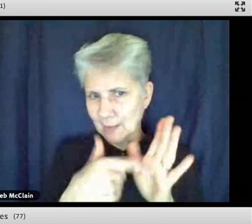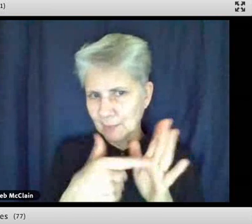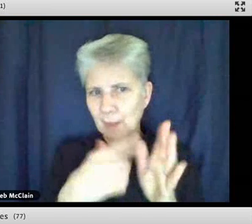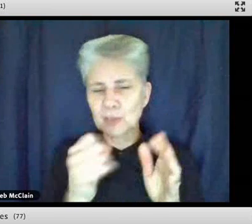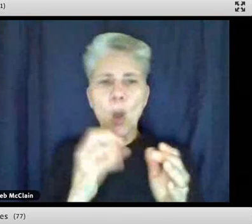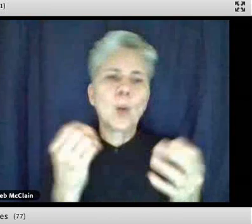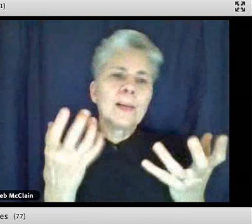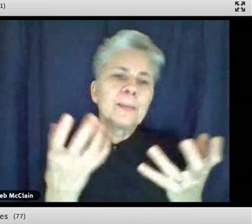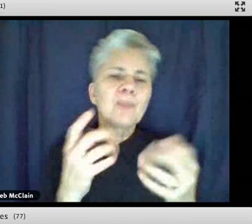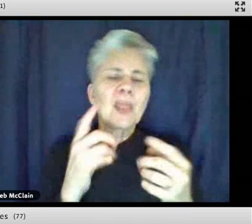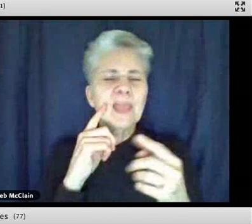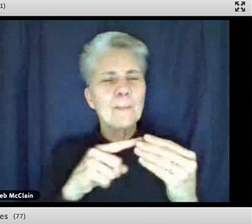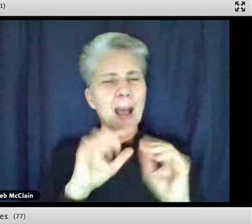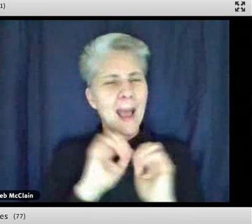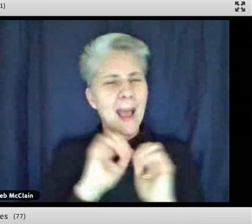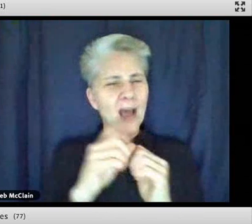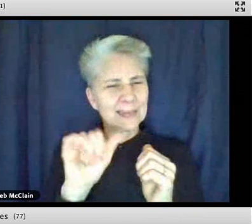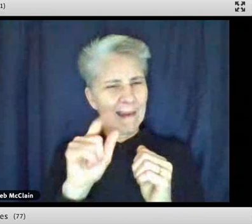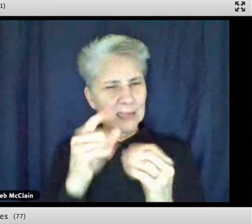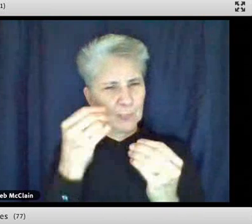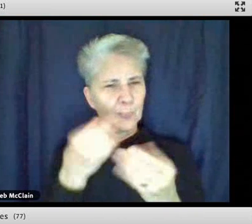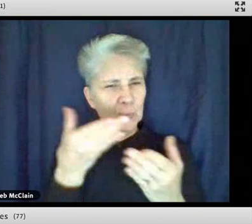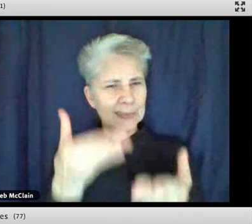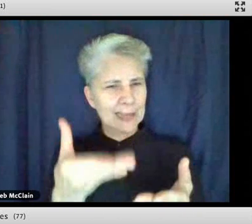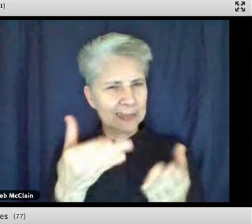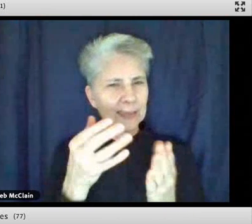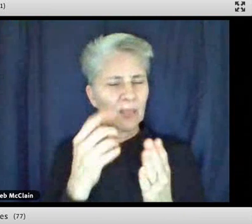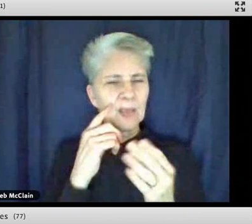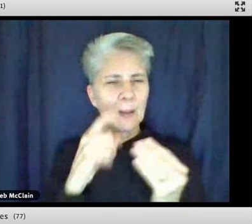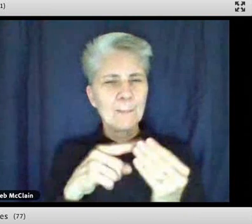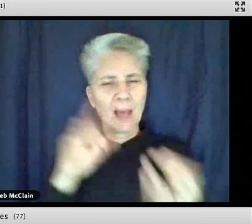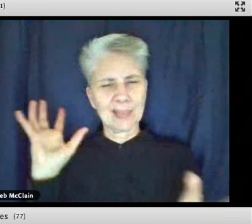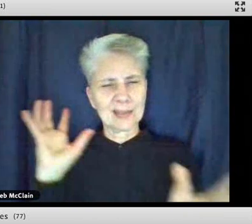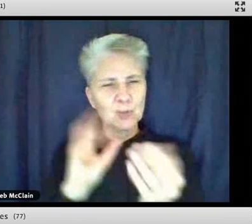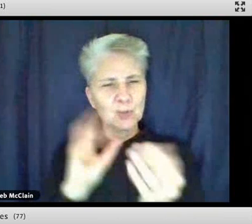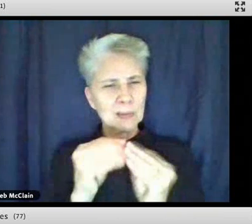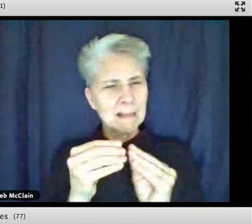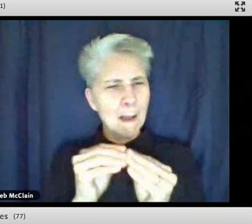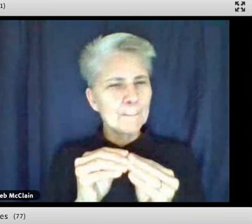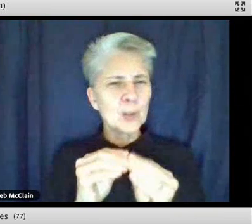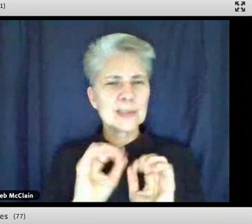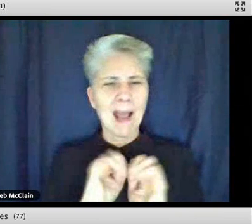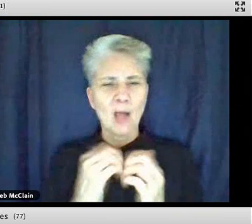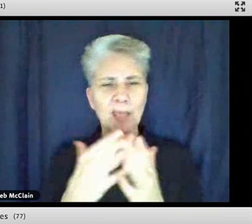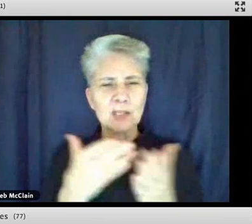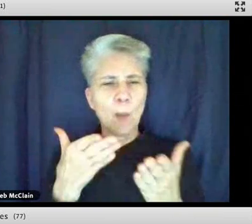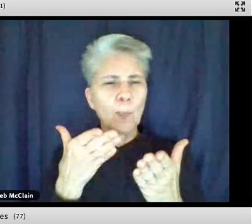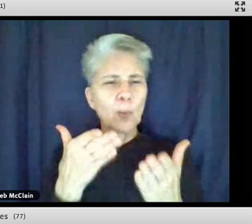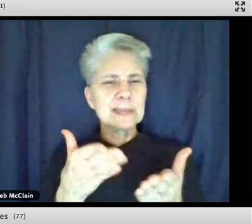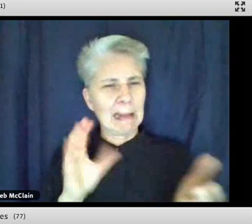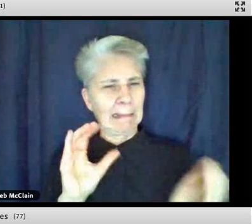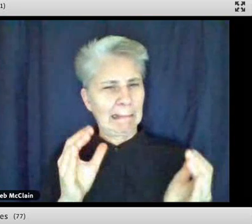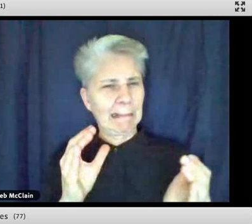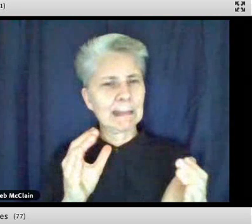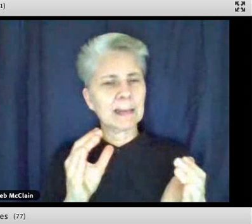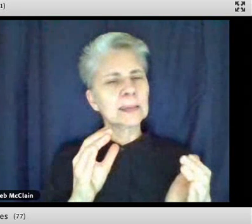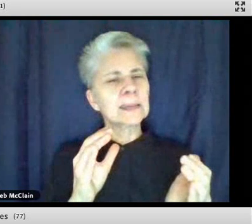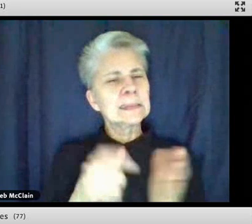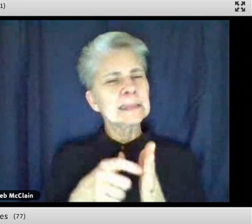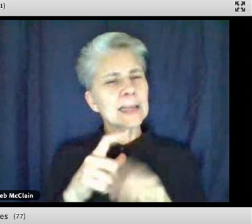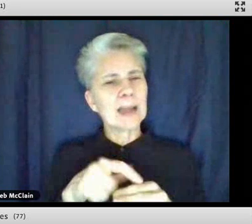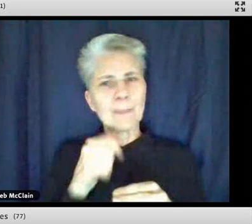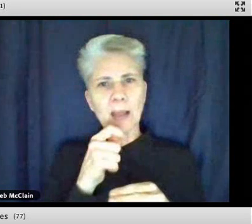about, the total numbers and the way that things are presented, and just take that time not to just to take the numbers for what they are. We've